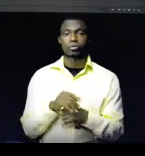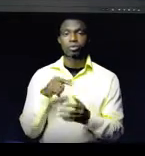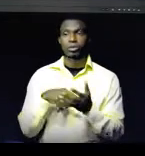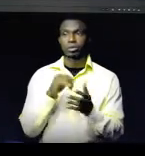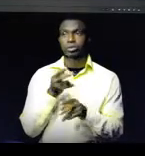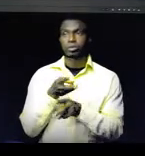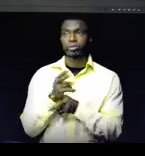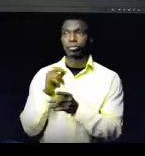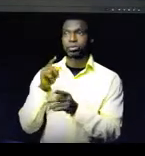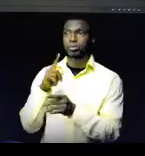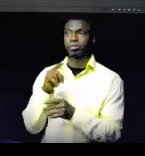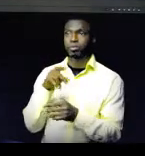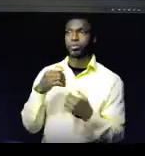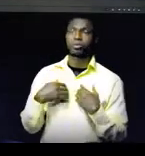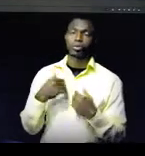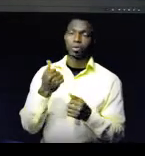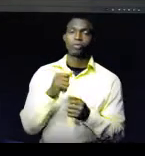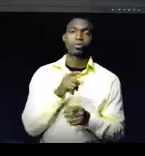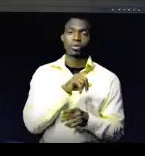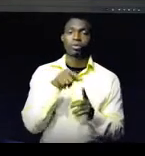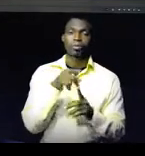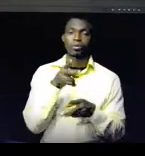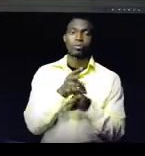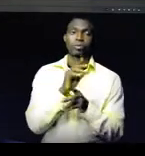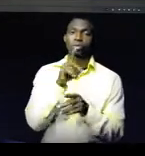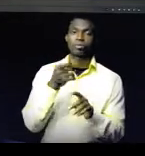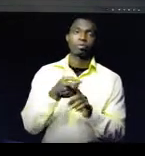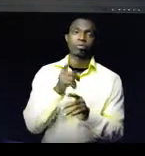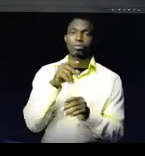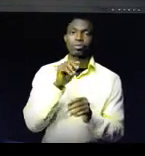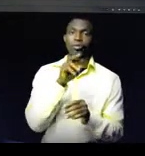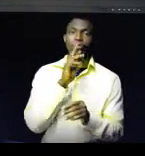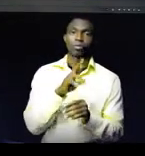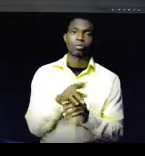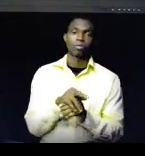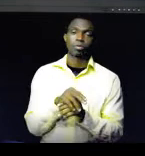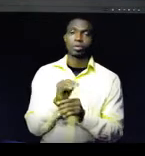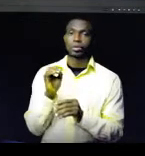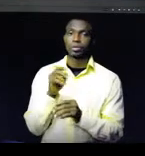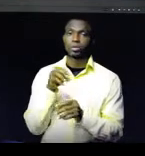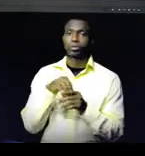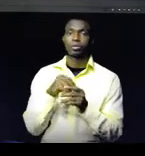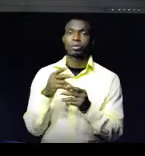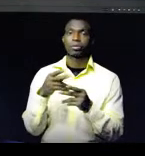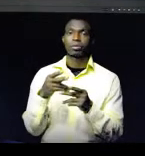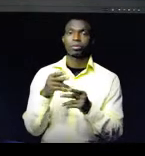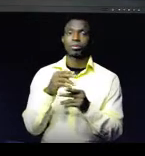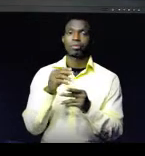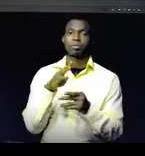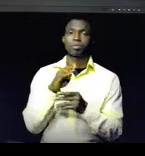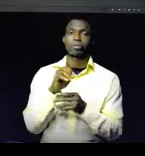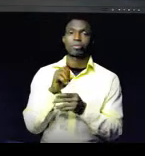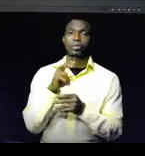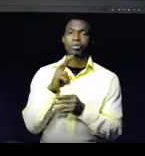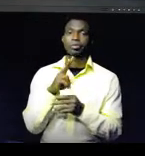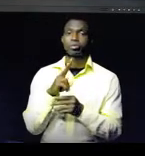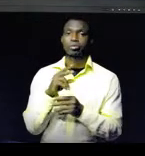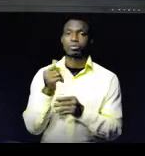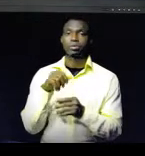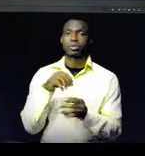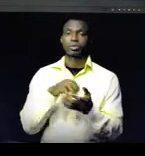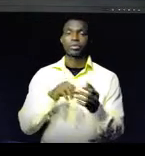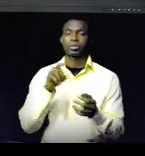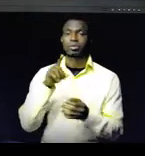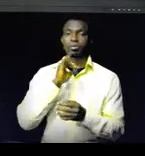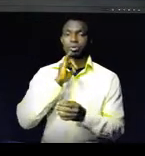And then this is borrowing 1, you have 10. Remember that when you borrow 1 from 1, you're left with 0. So now in base 2, 10 minus 1 in base